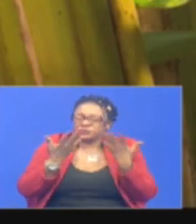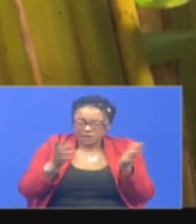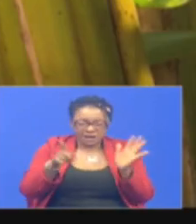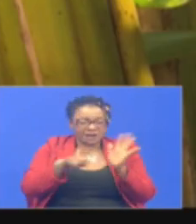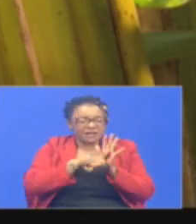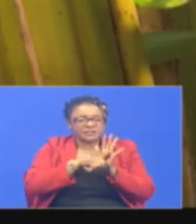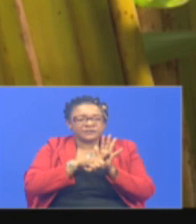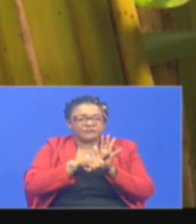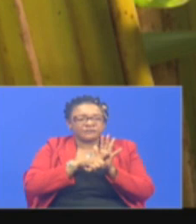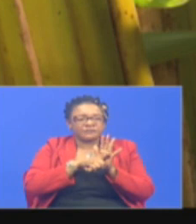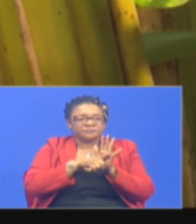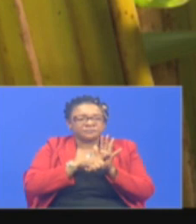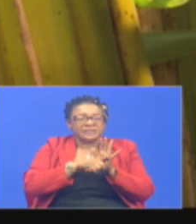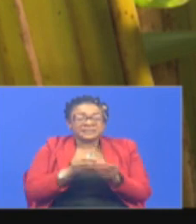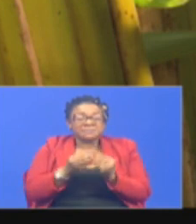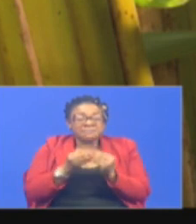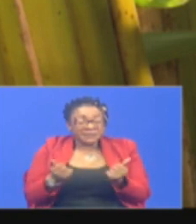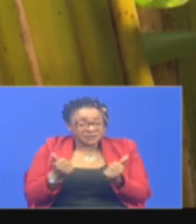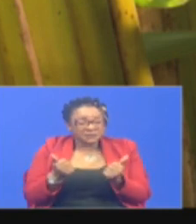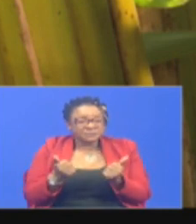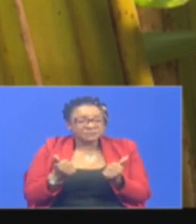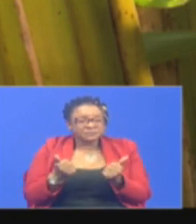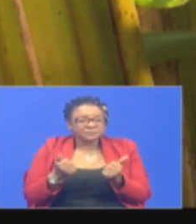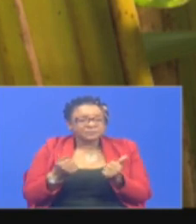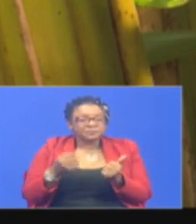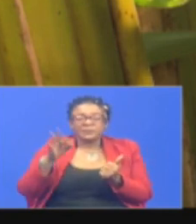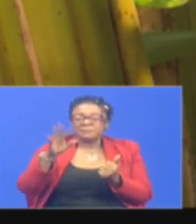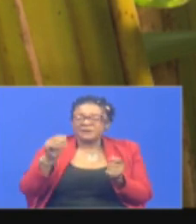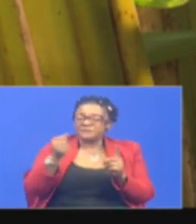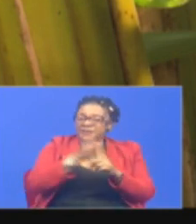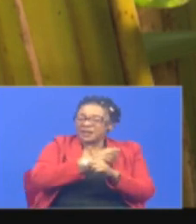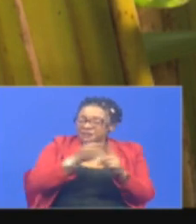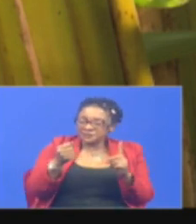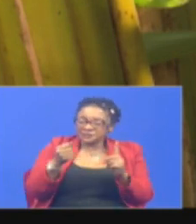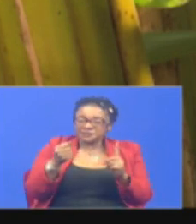is met by violent